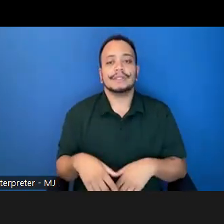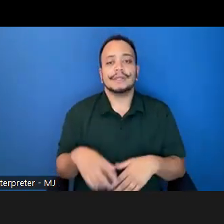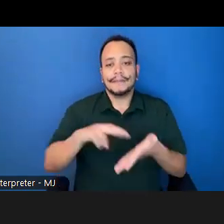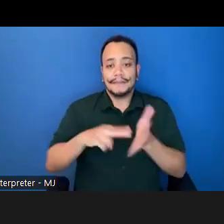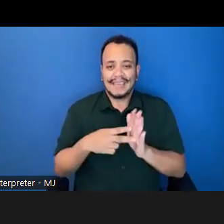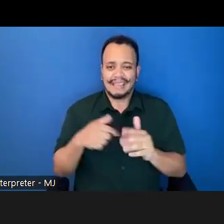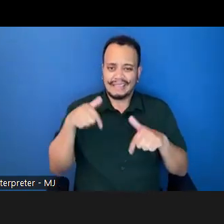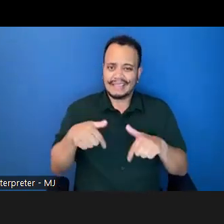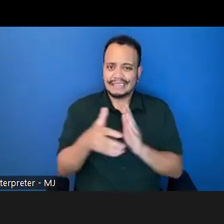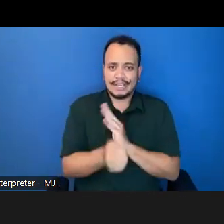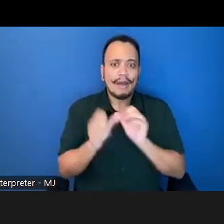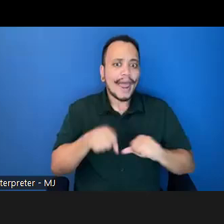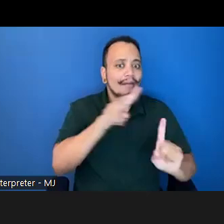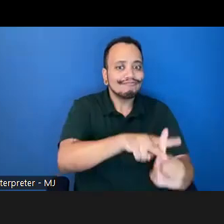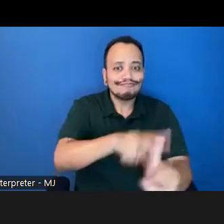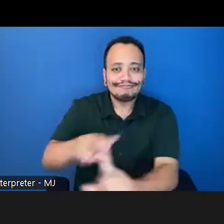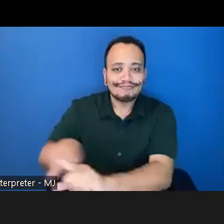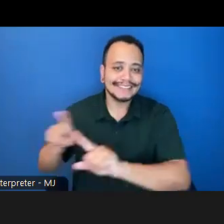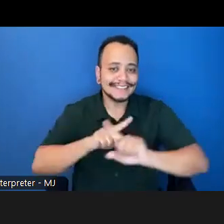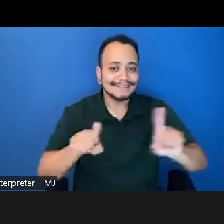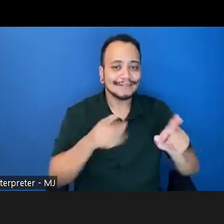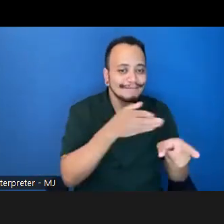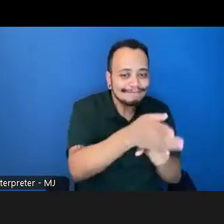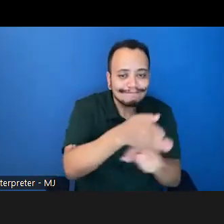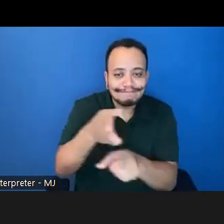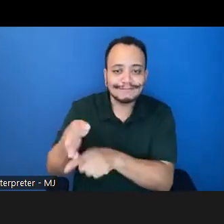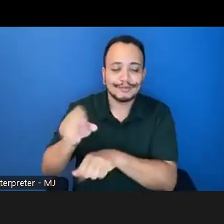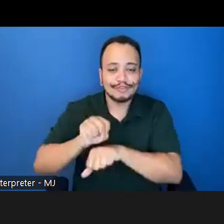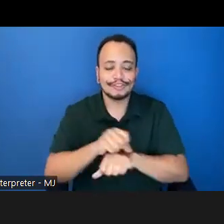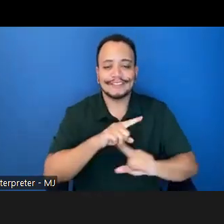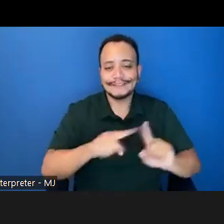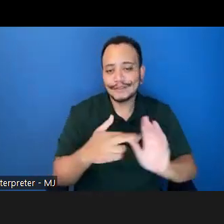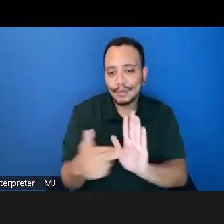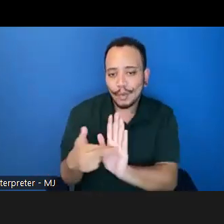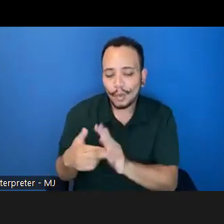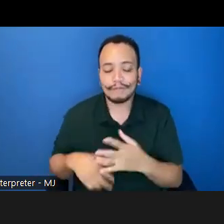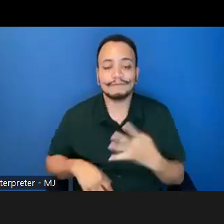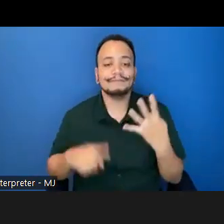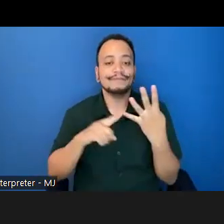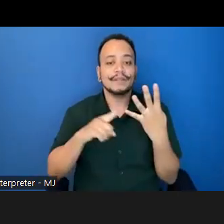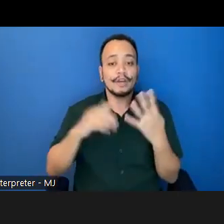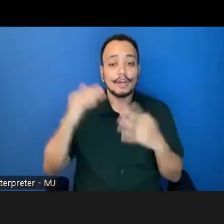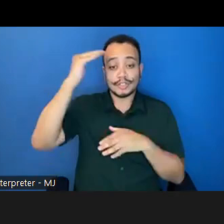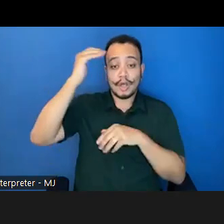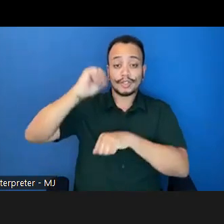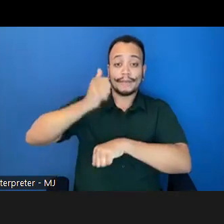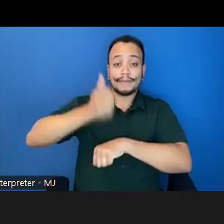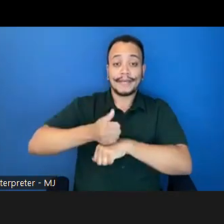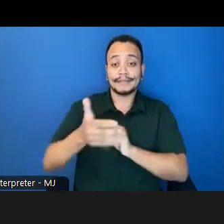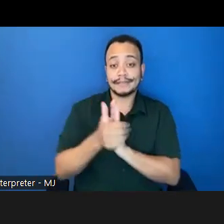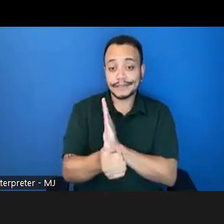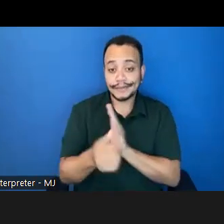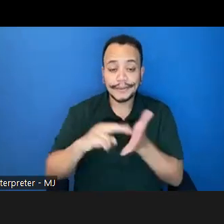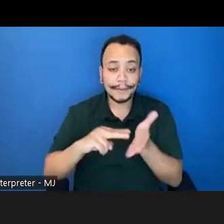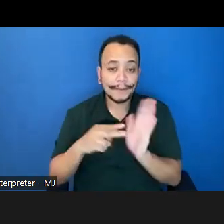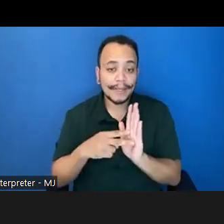various roles and industries. Then there's knowledge-based skills, understanding